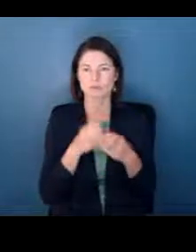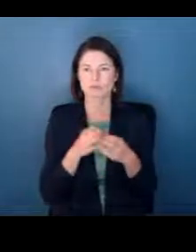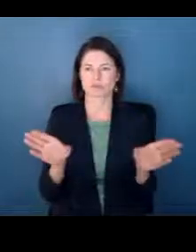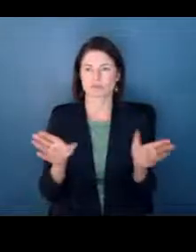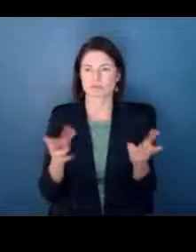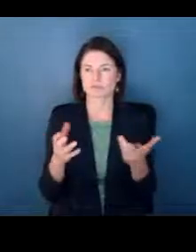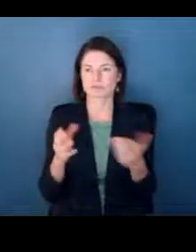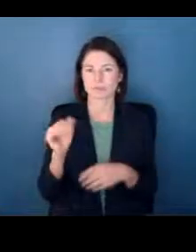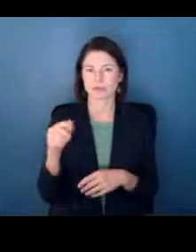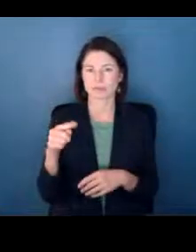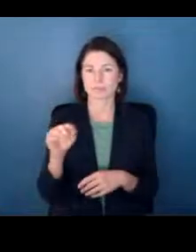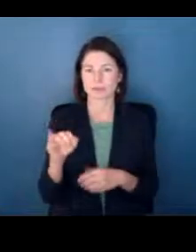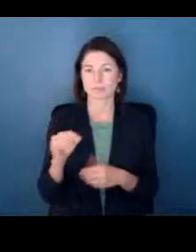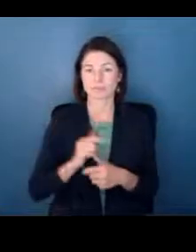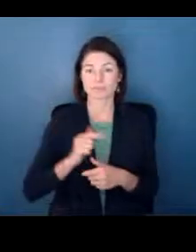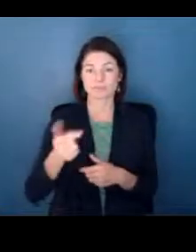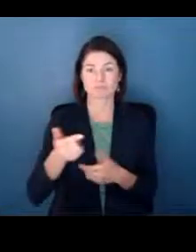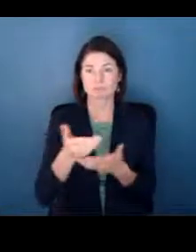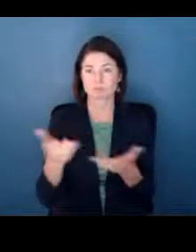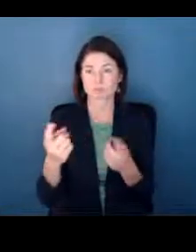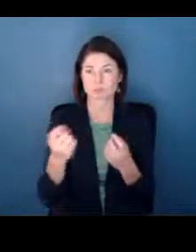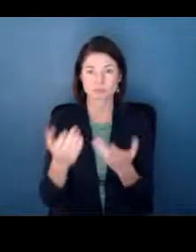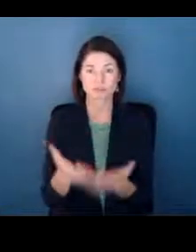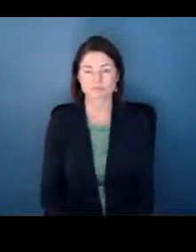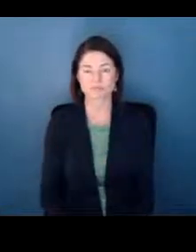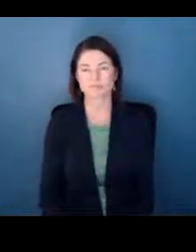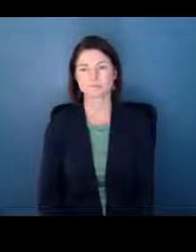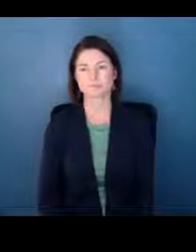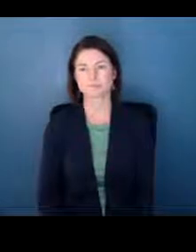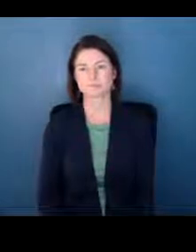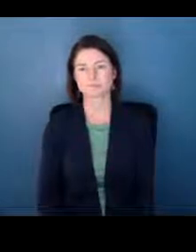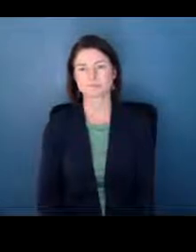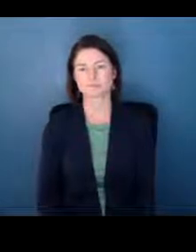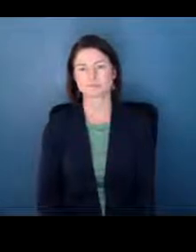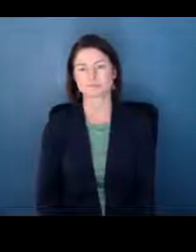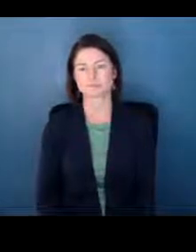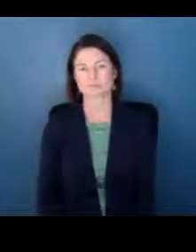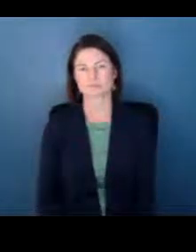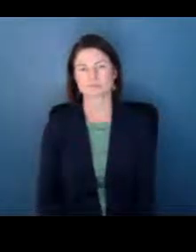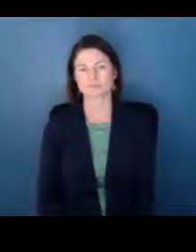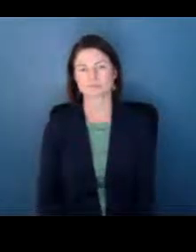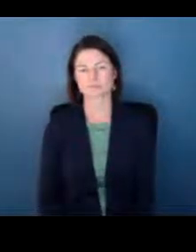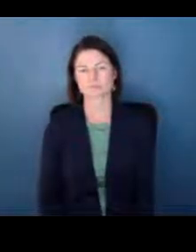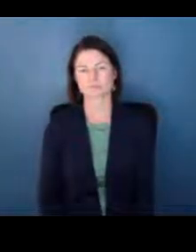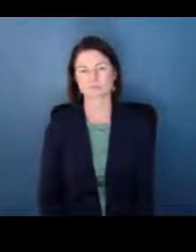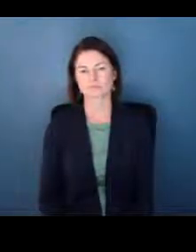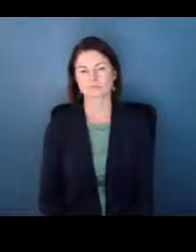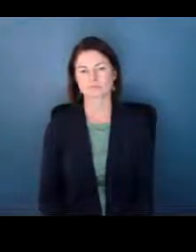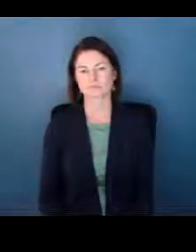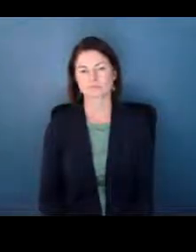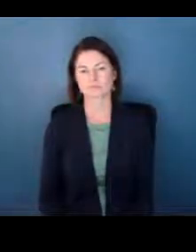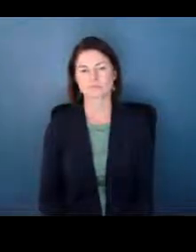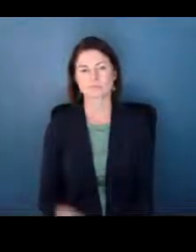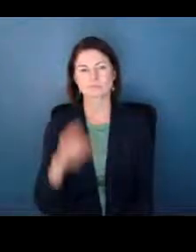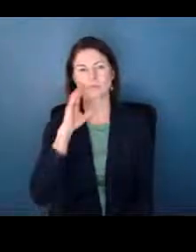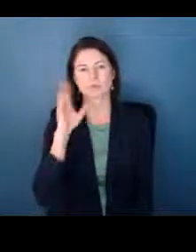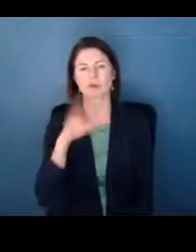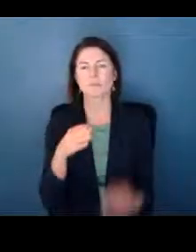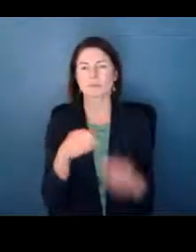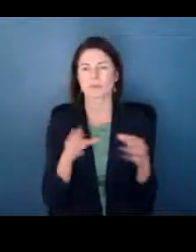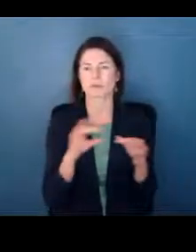I wanted to turn it over to you all for questions. Thank you. I know we have public comment on this and we do have commissioners that wish to speak, but I wanted to ask you